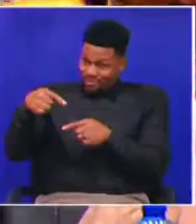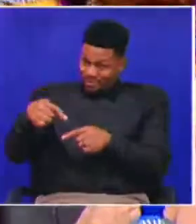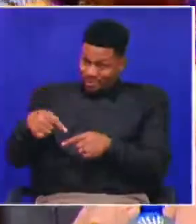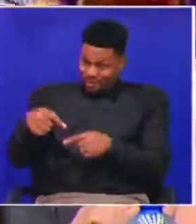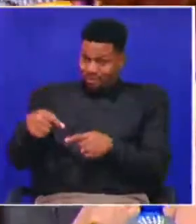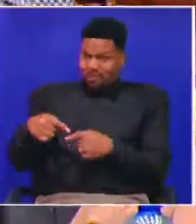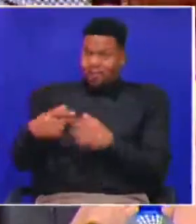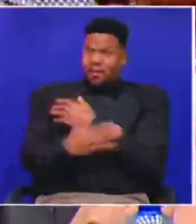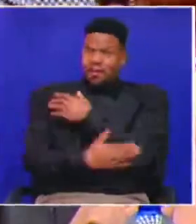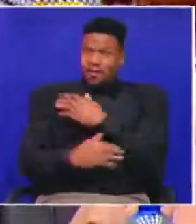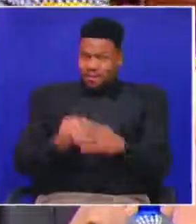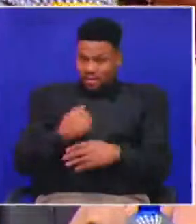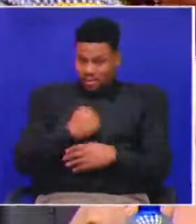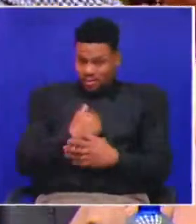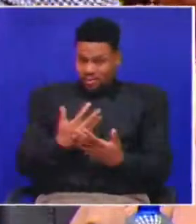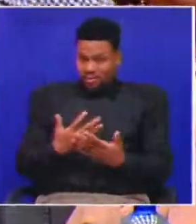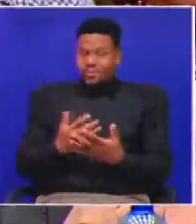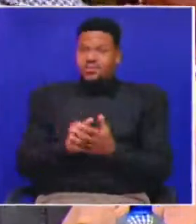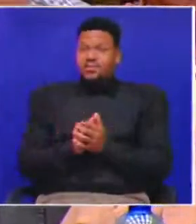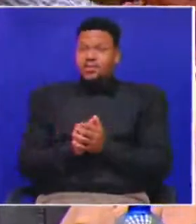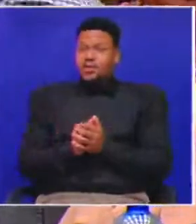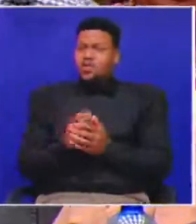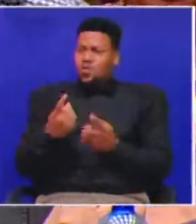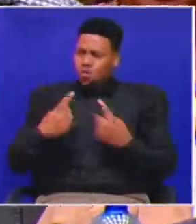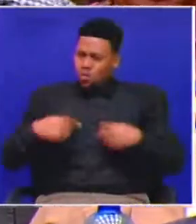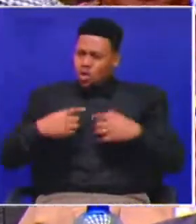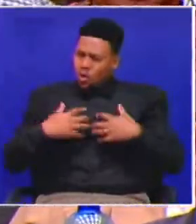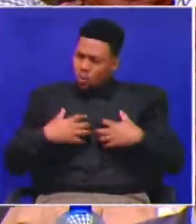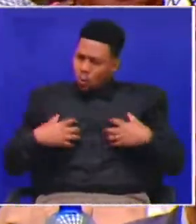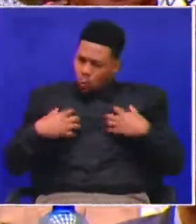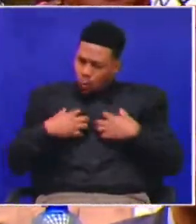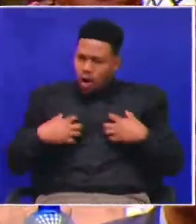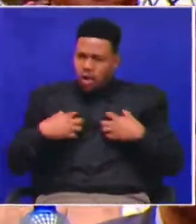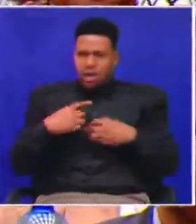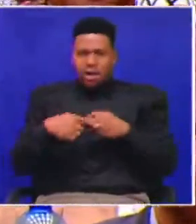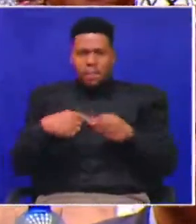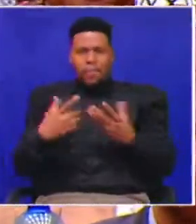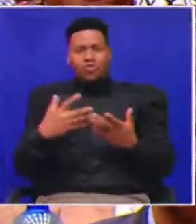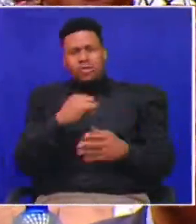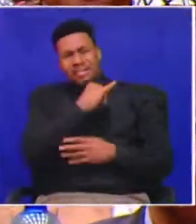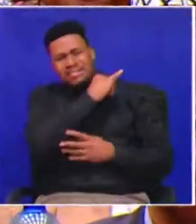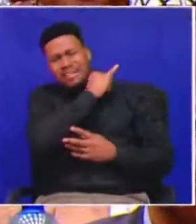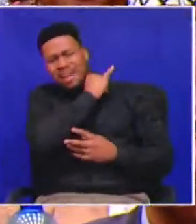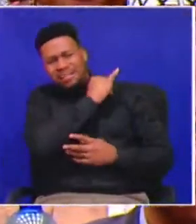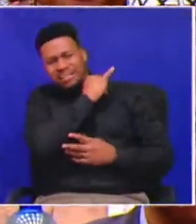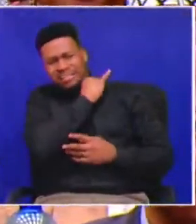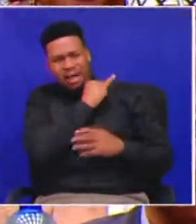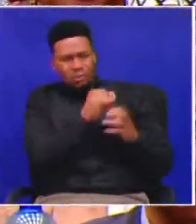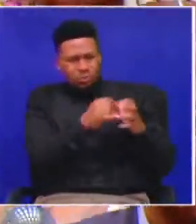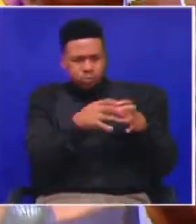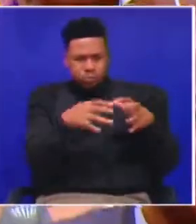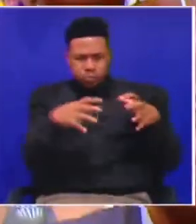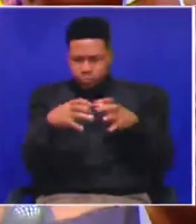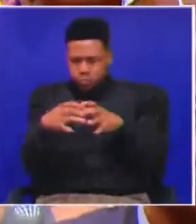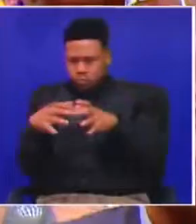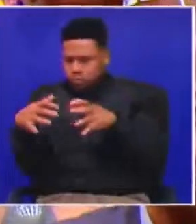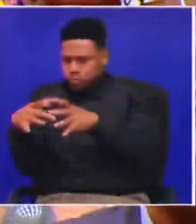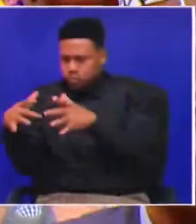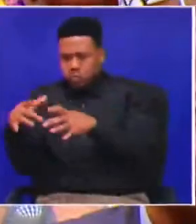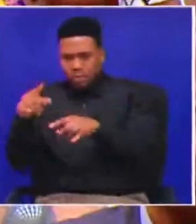that we are worried about the continuous developing culture of gangsterism in our communities, especially among young